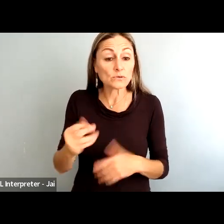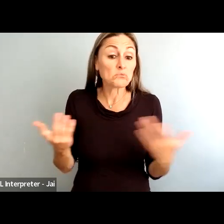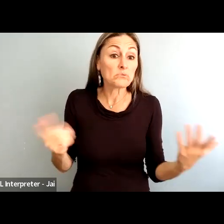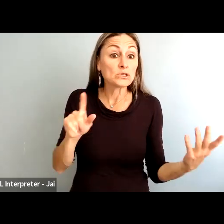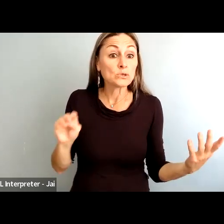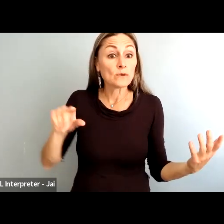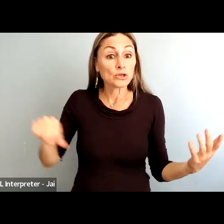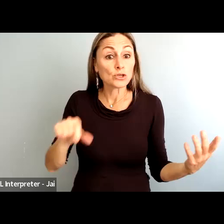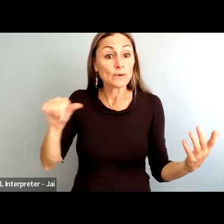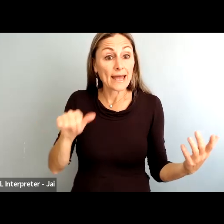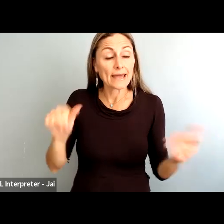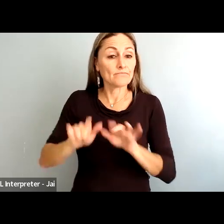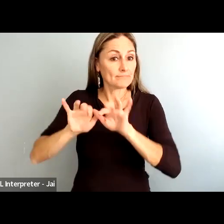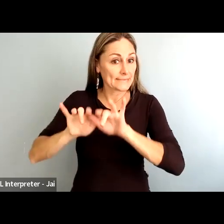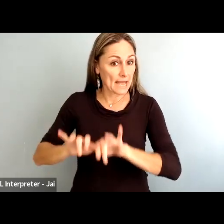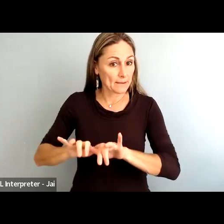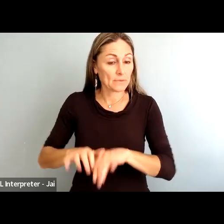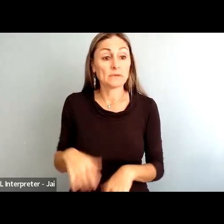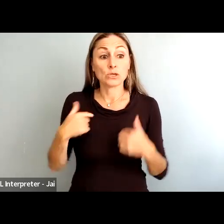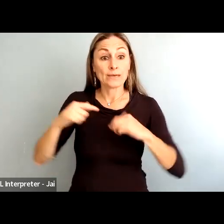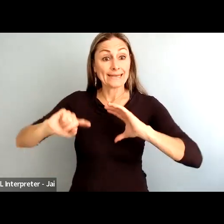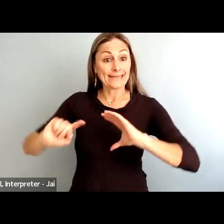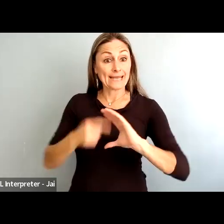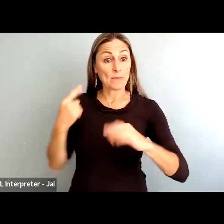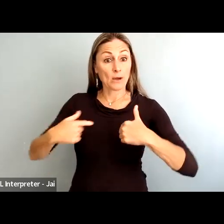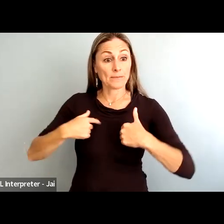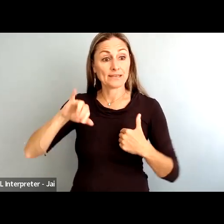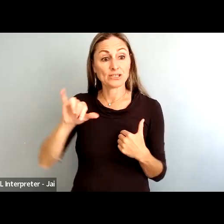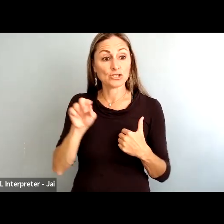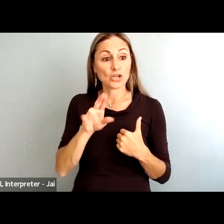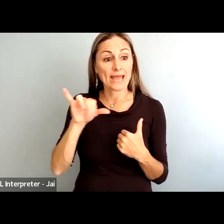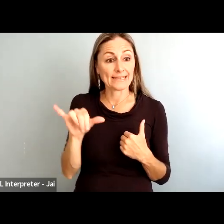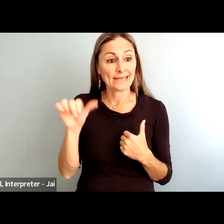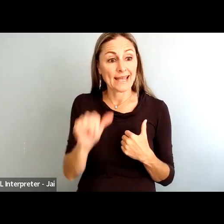Q&A tab. You're also welcome to email me, Jenny, Jenny,